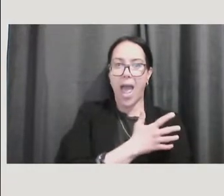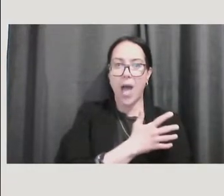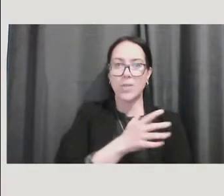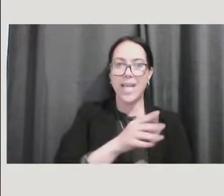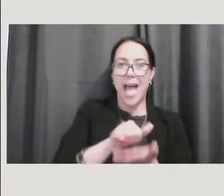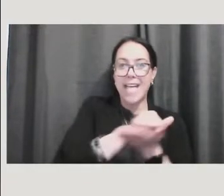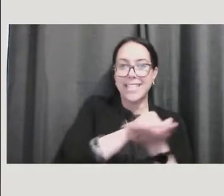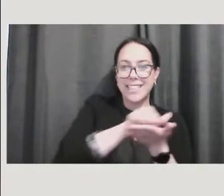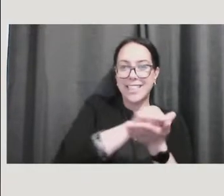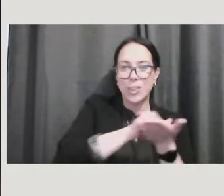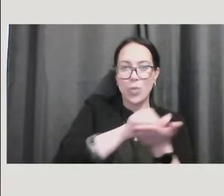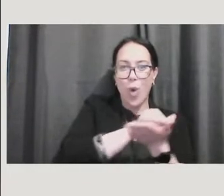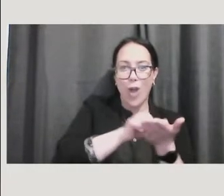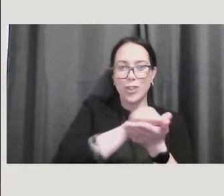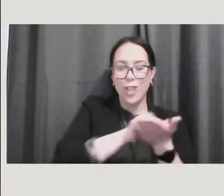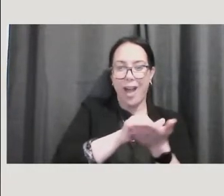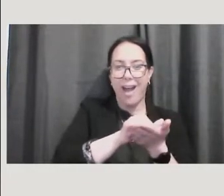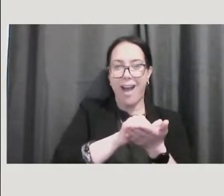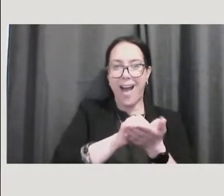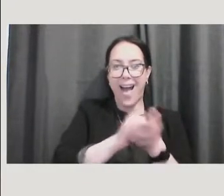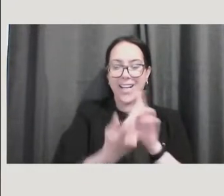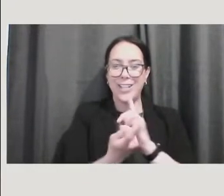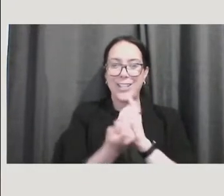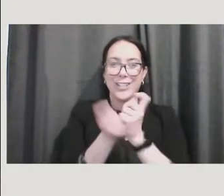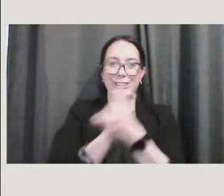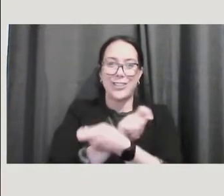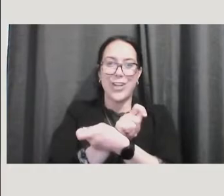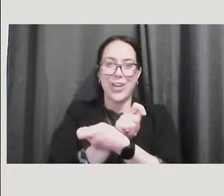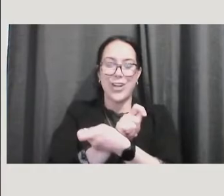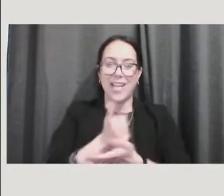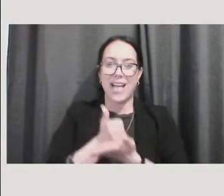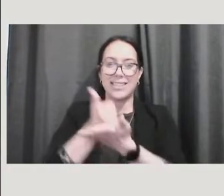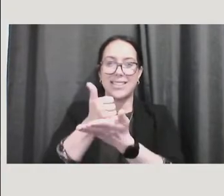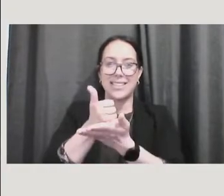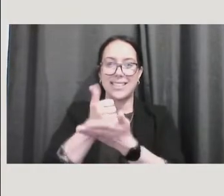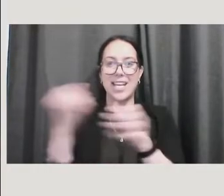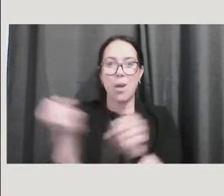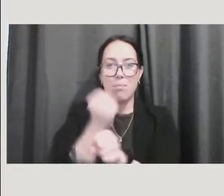turned intern assistant producer of Le Moana